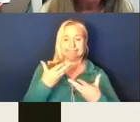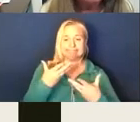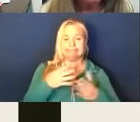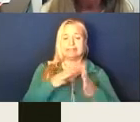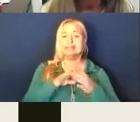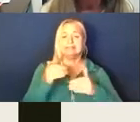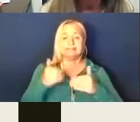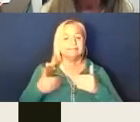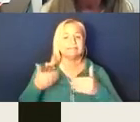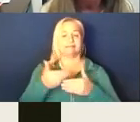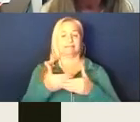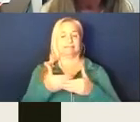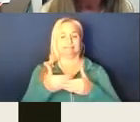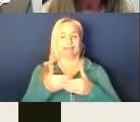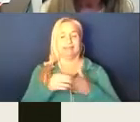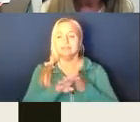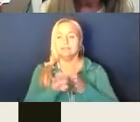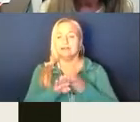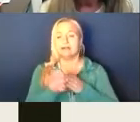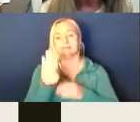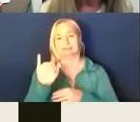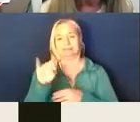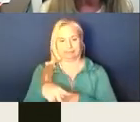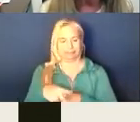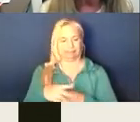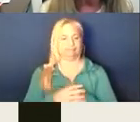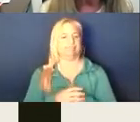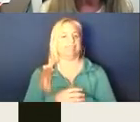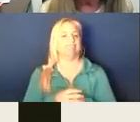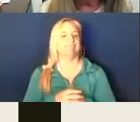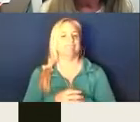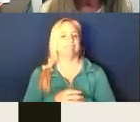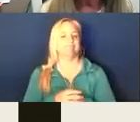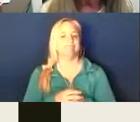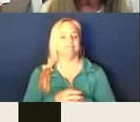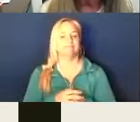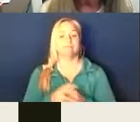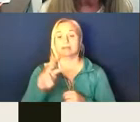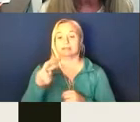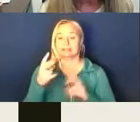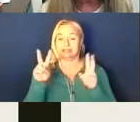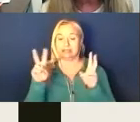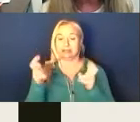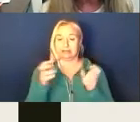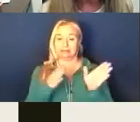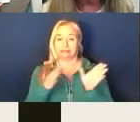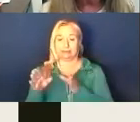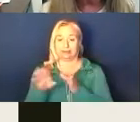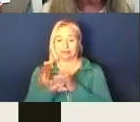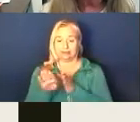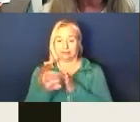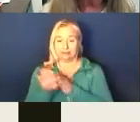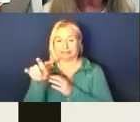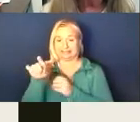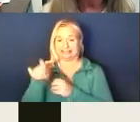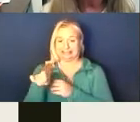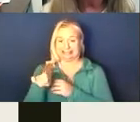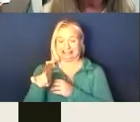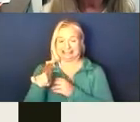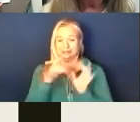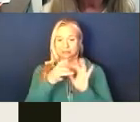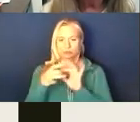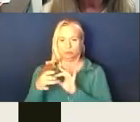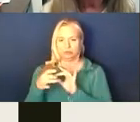that behavior intervention plan. The second theme says the plan that you're developing needs to be based on assessment